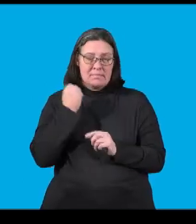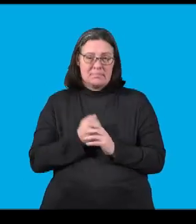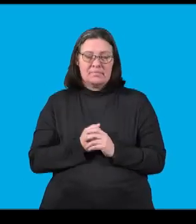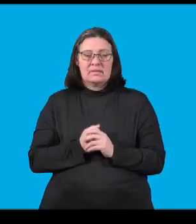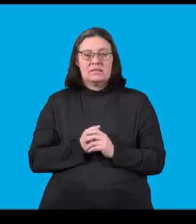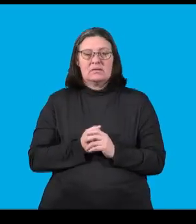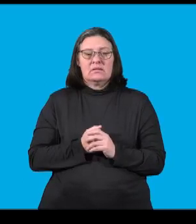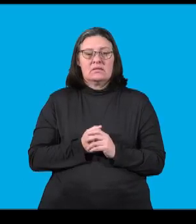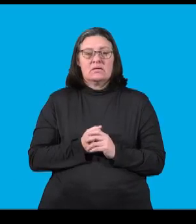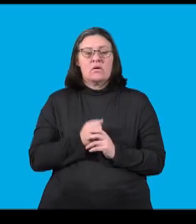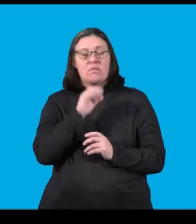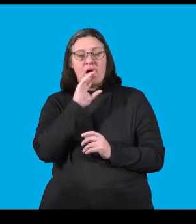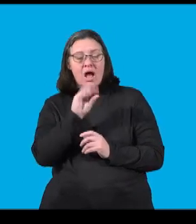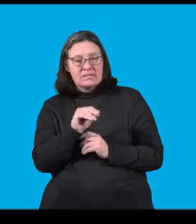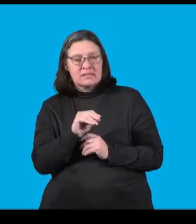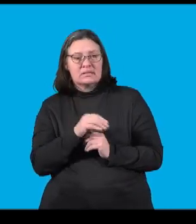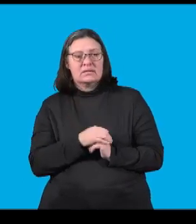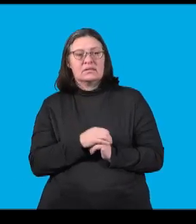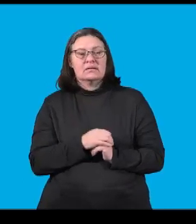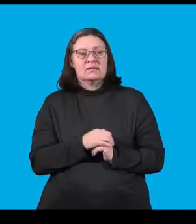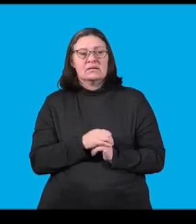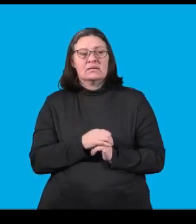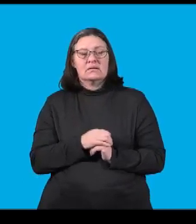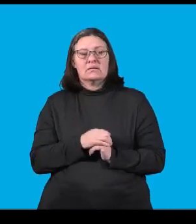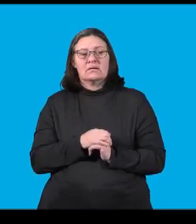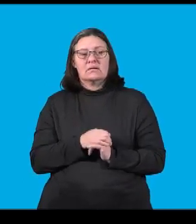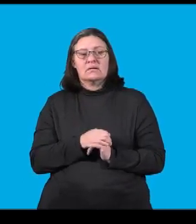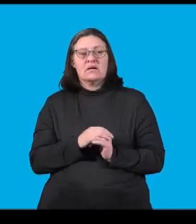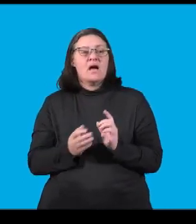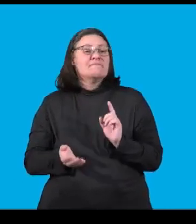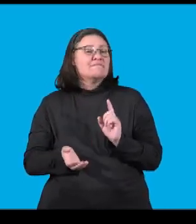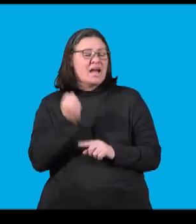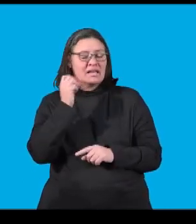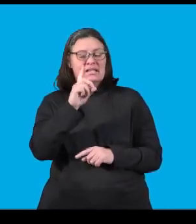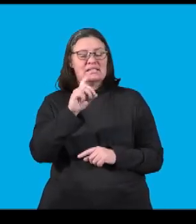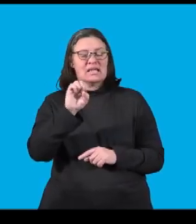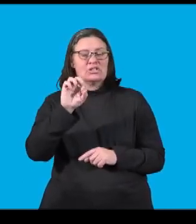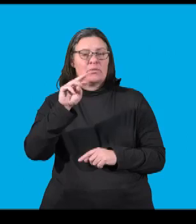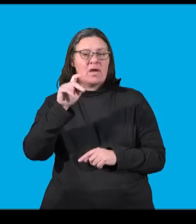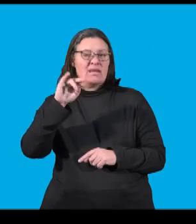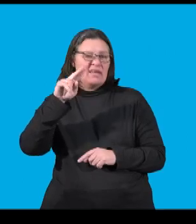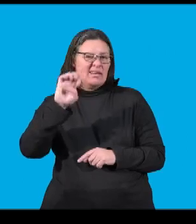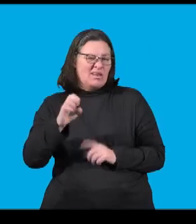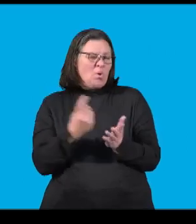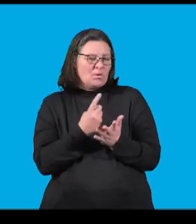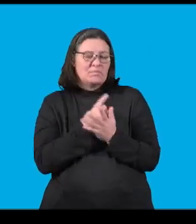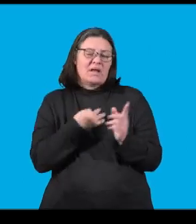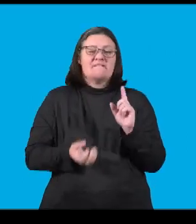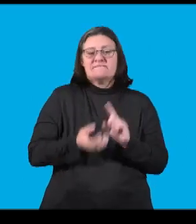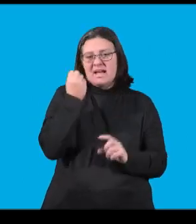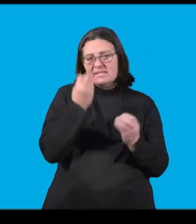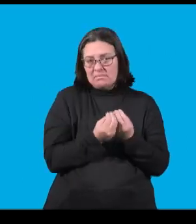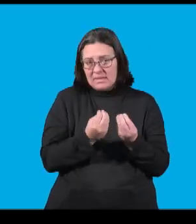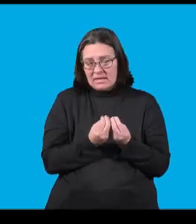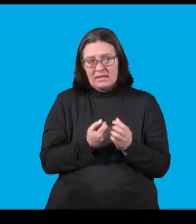us to get. Okay, we are asked to determine, so again, we're finding something. Very popular word, always